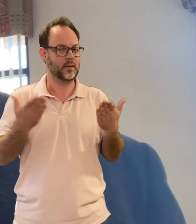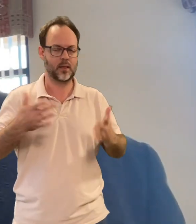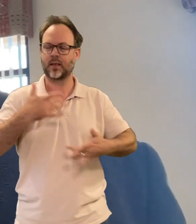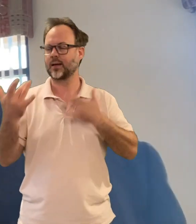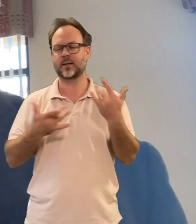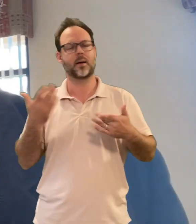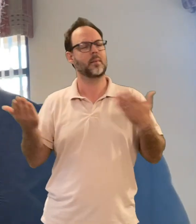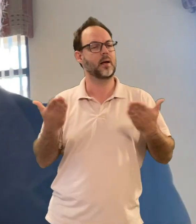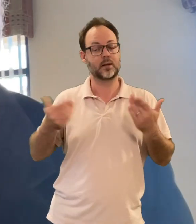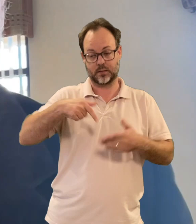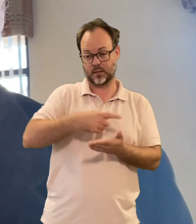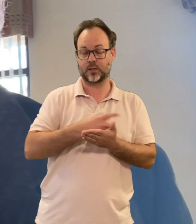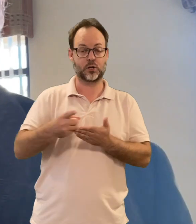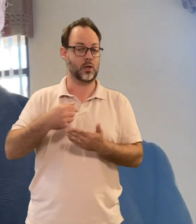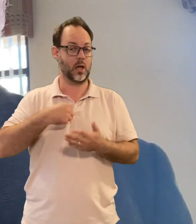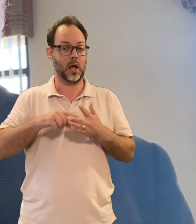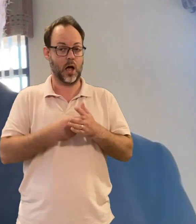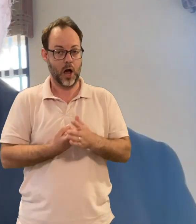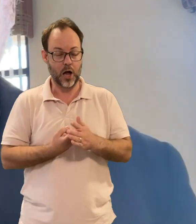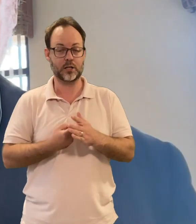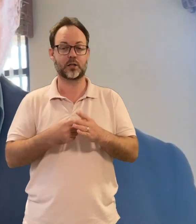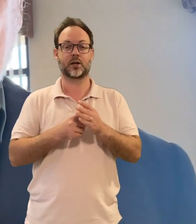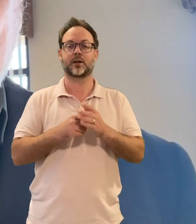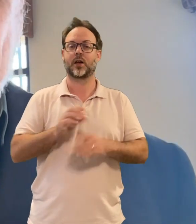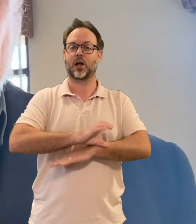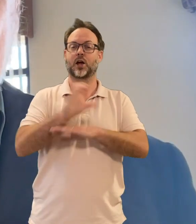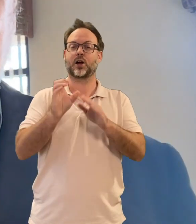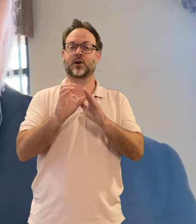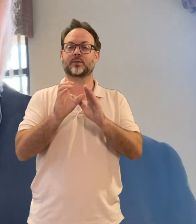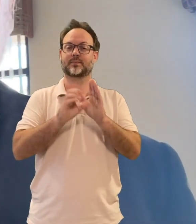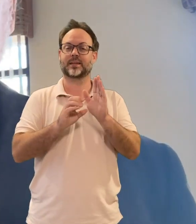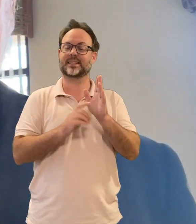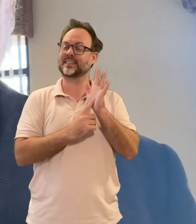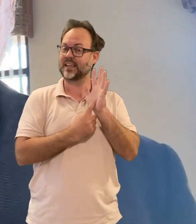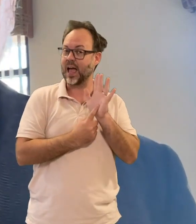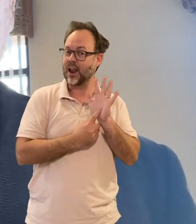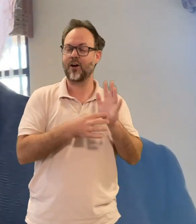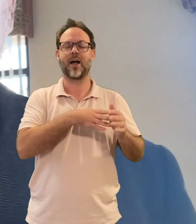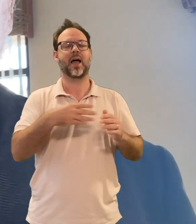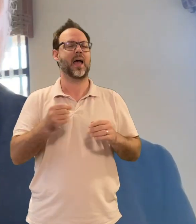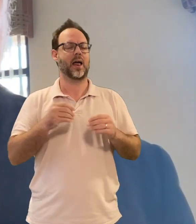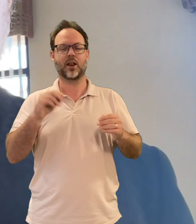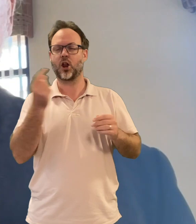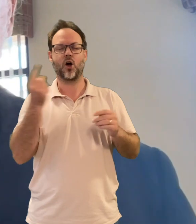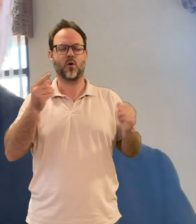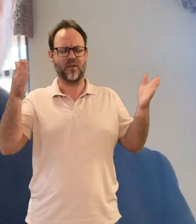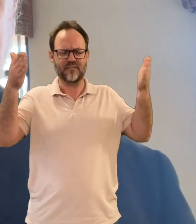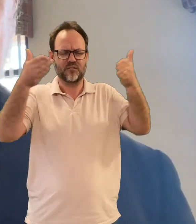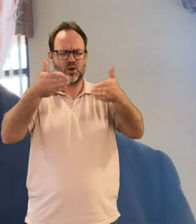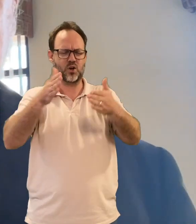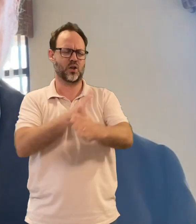an excitement in the air. Just this week, in fact, I started burning a Christmas candle, and I'm listening to Advent music, and it